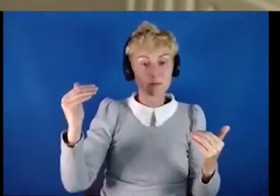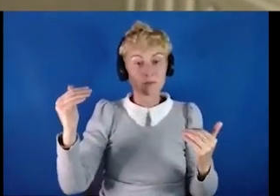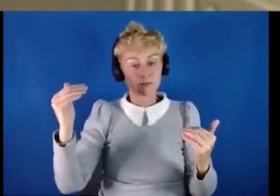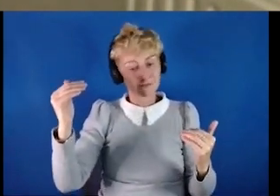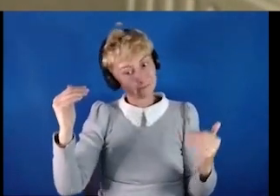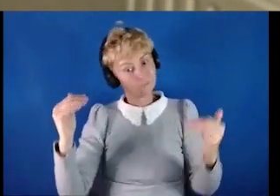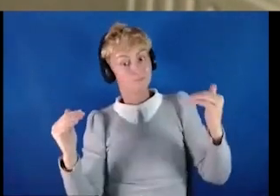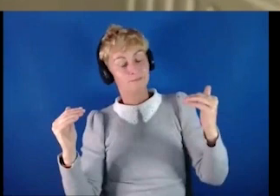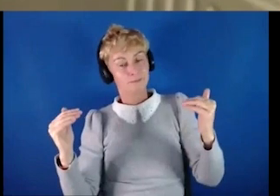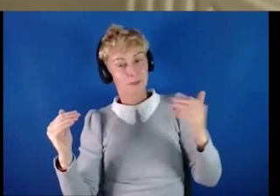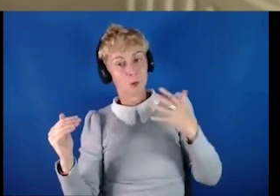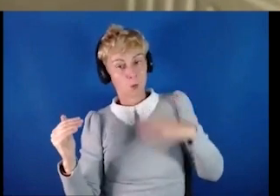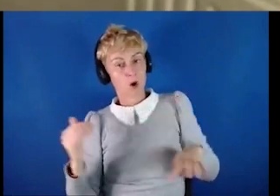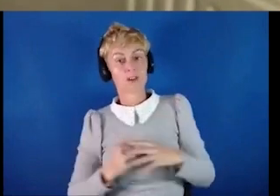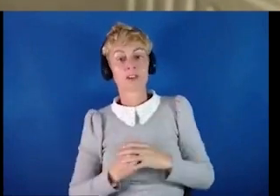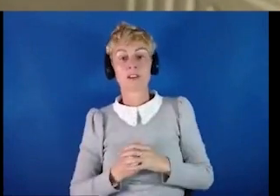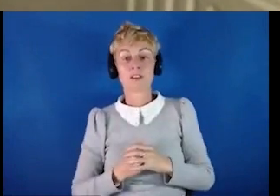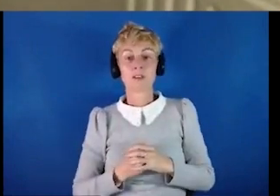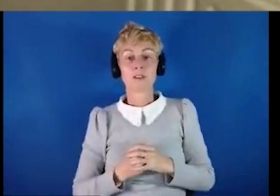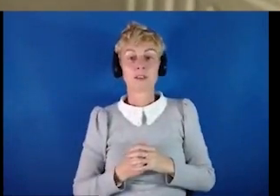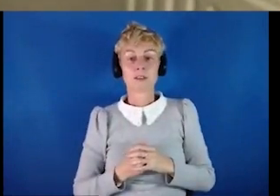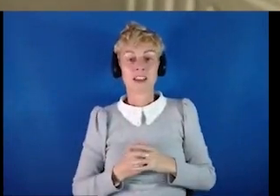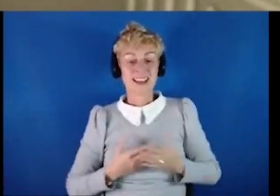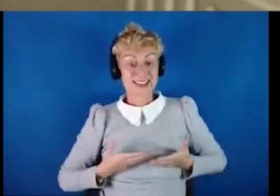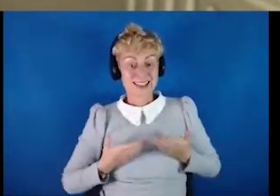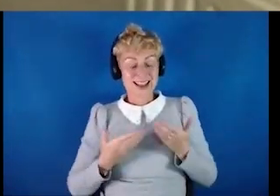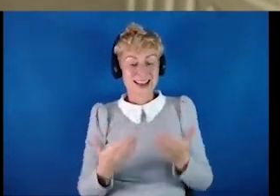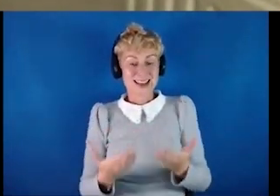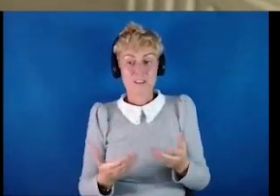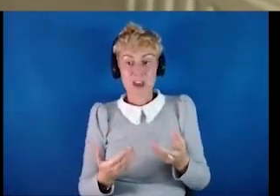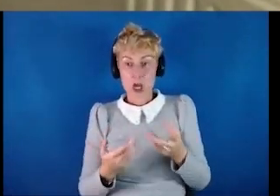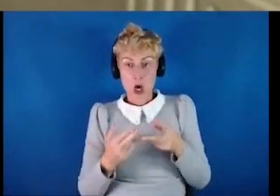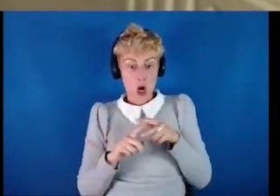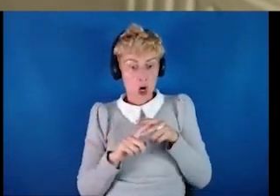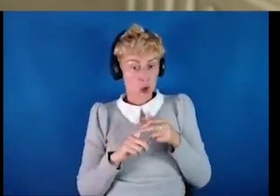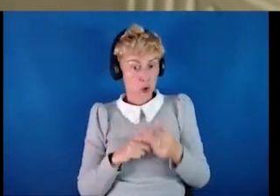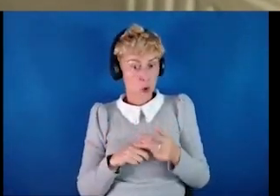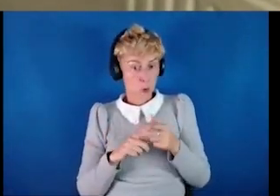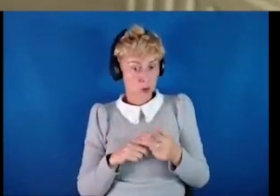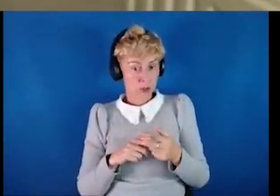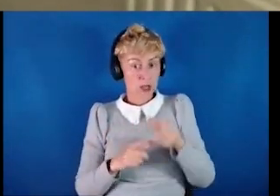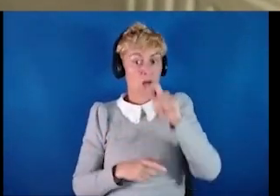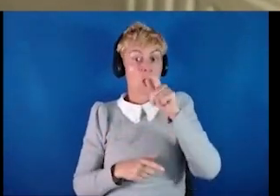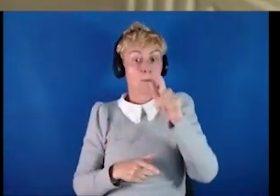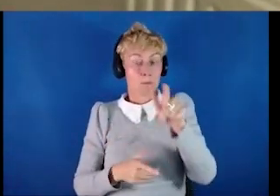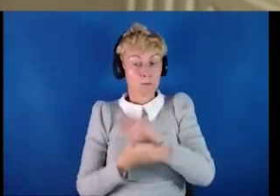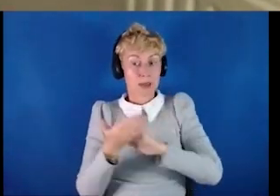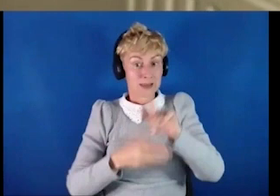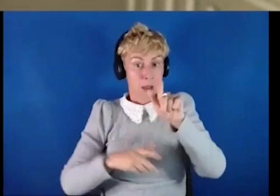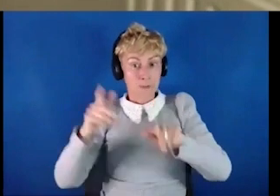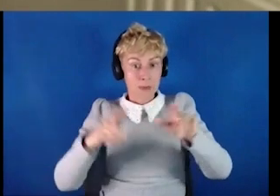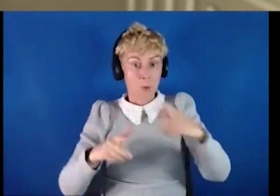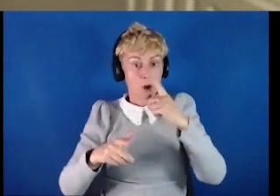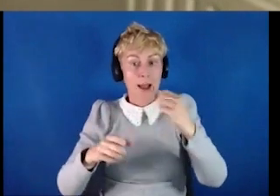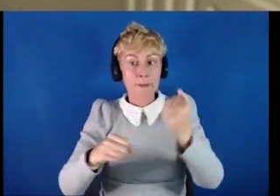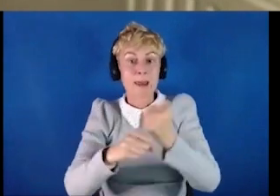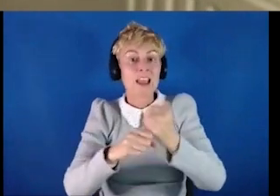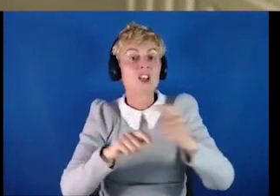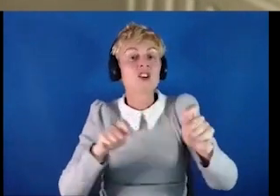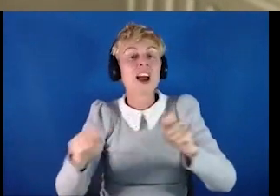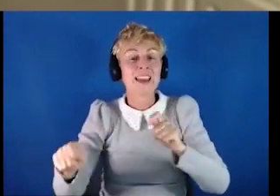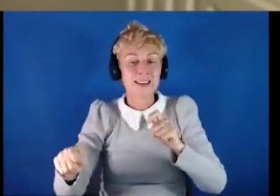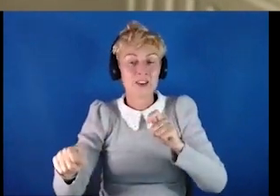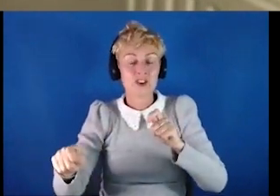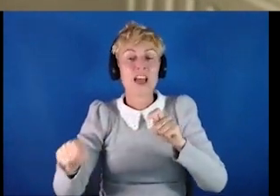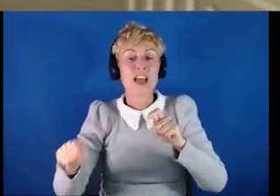giving the tools, giving the weapons, even hopefully to people to make change and to make more,